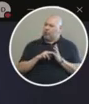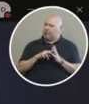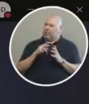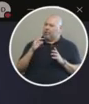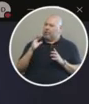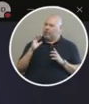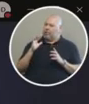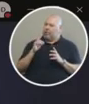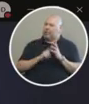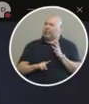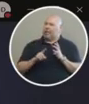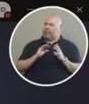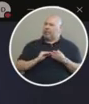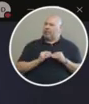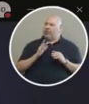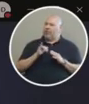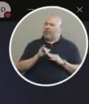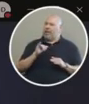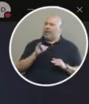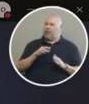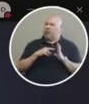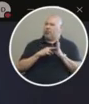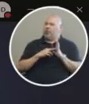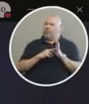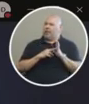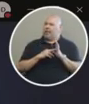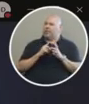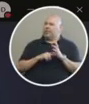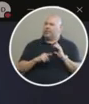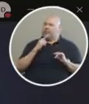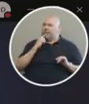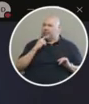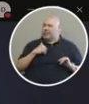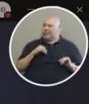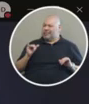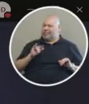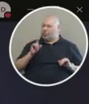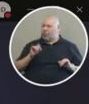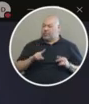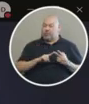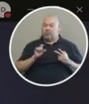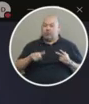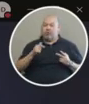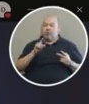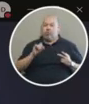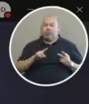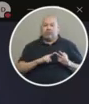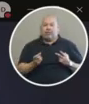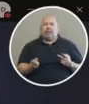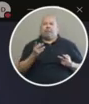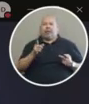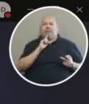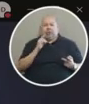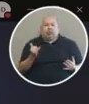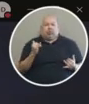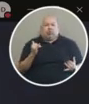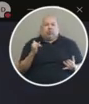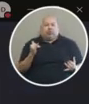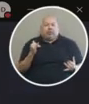get the stats for that. Representative Schwartzman, I'd asked the same question. And then the other question too is how many are